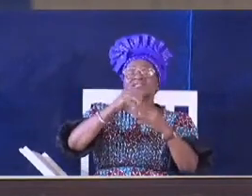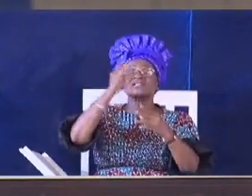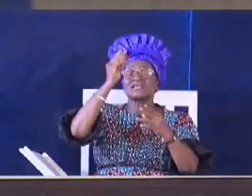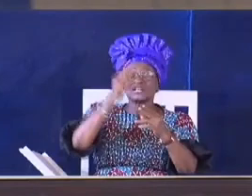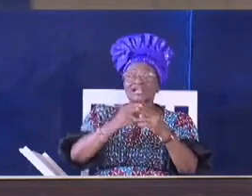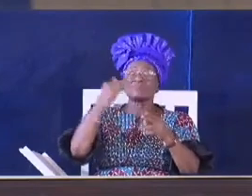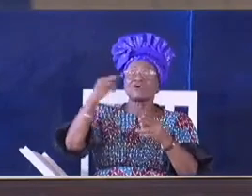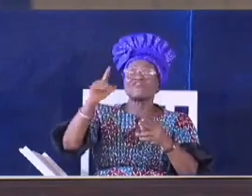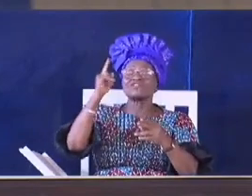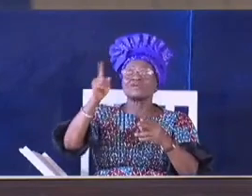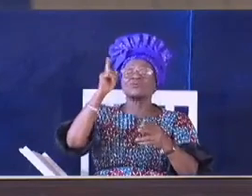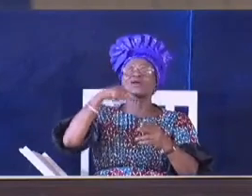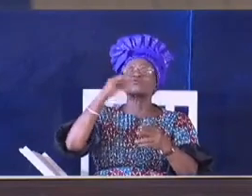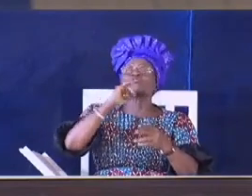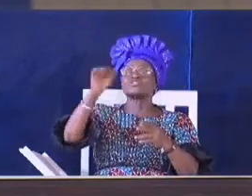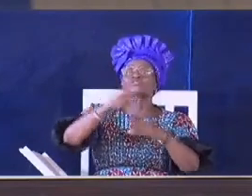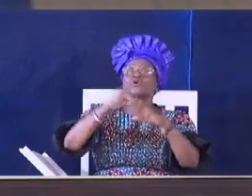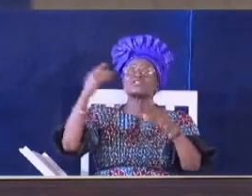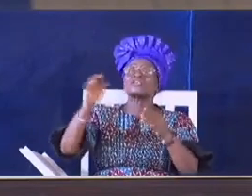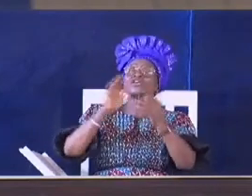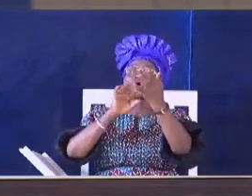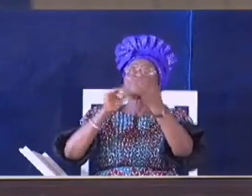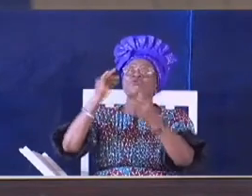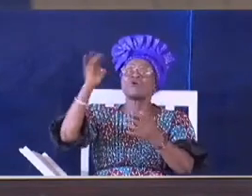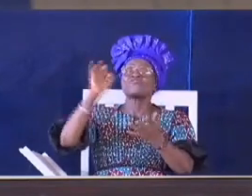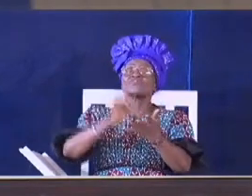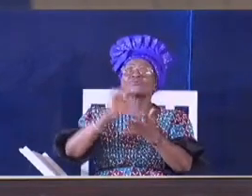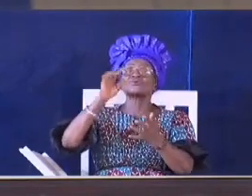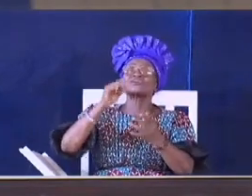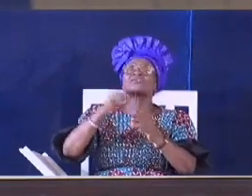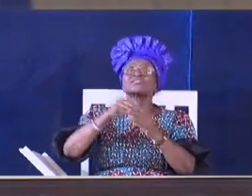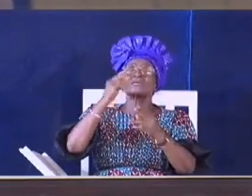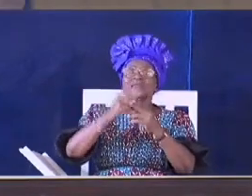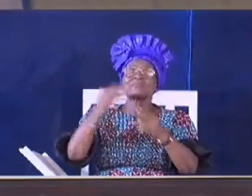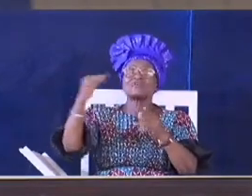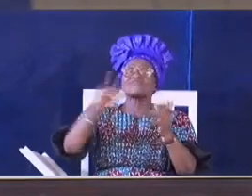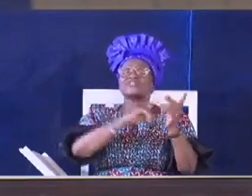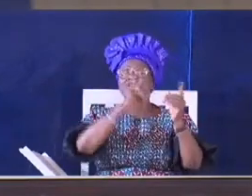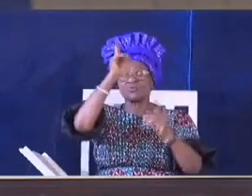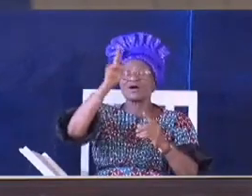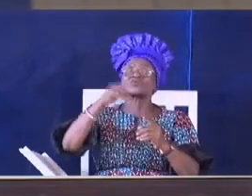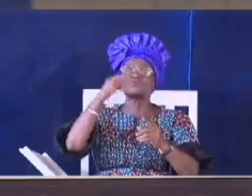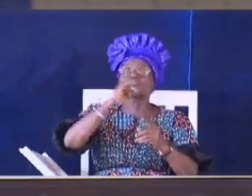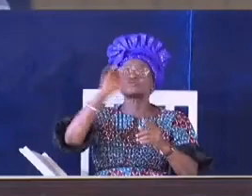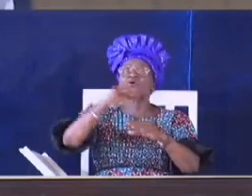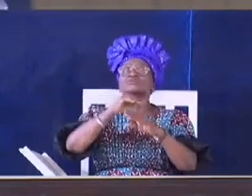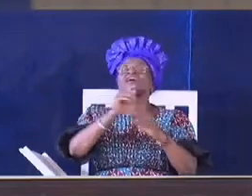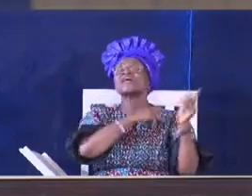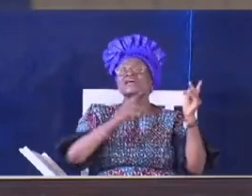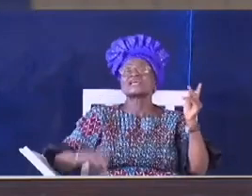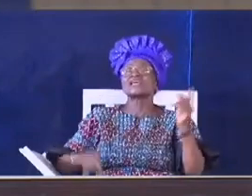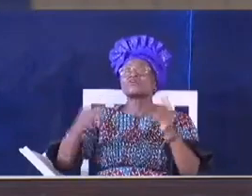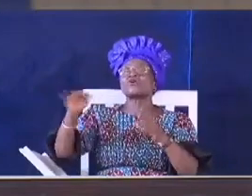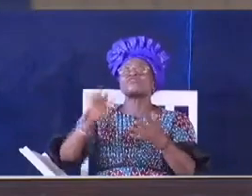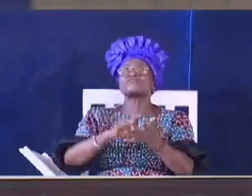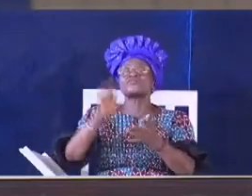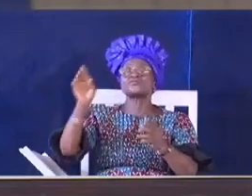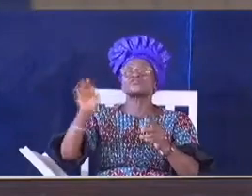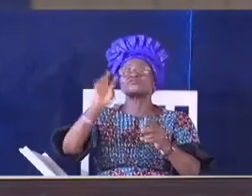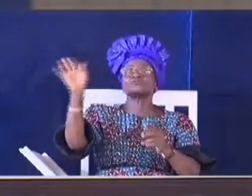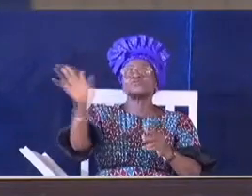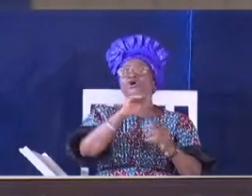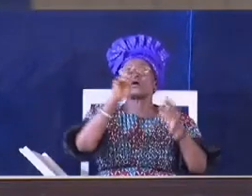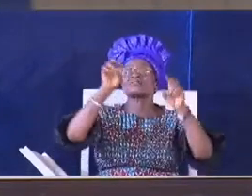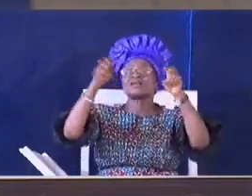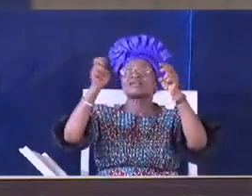who is called the hope of glory, in the name of the one who is called the King of glory, your title will be